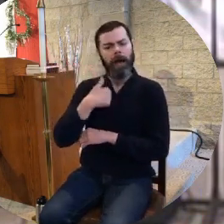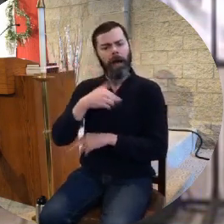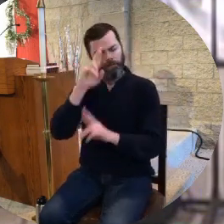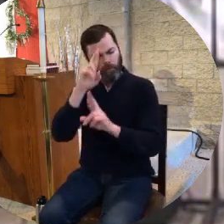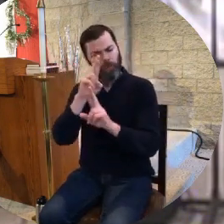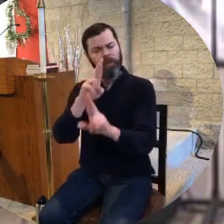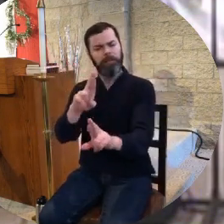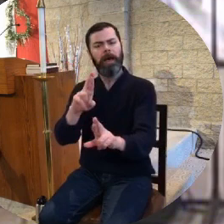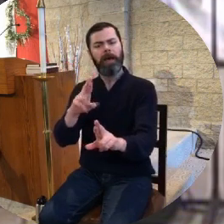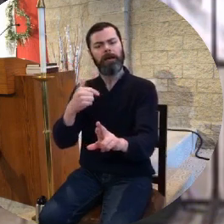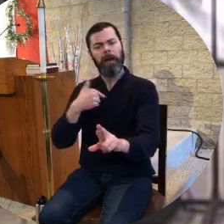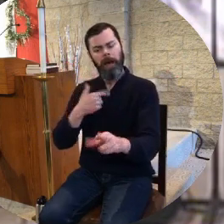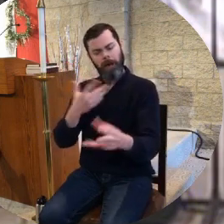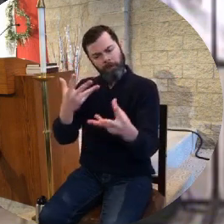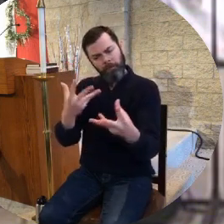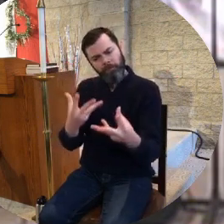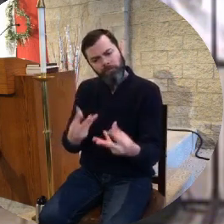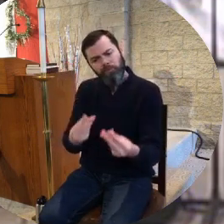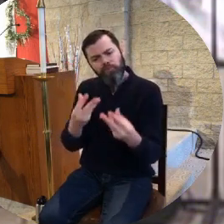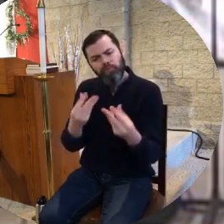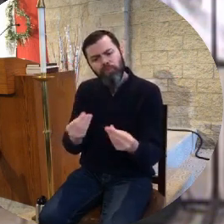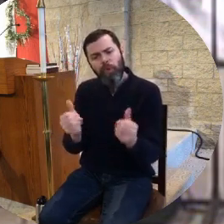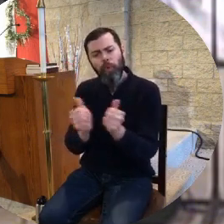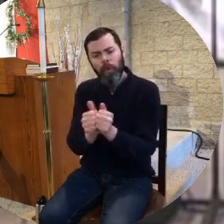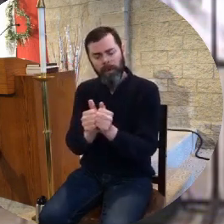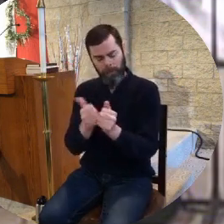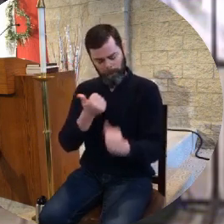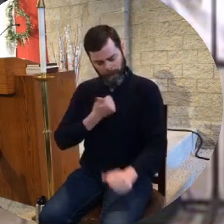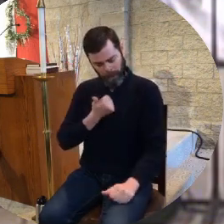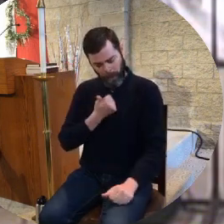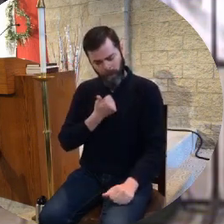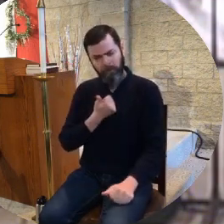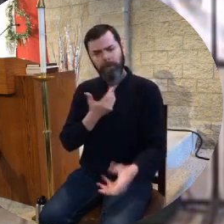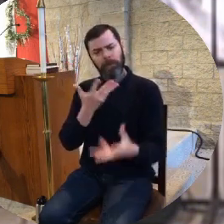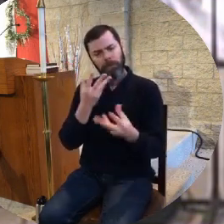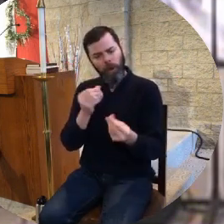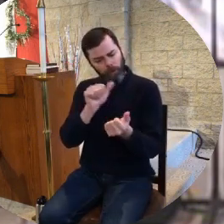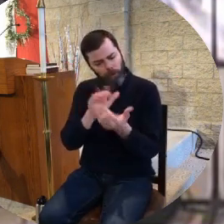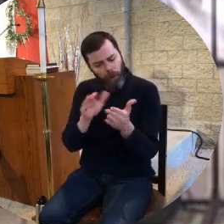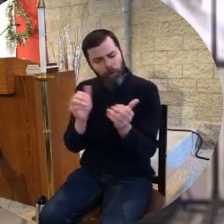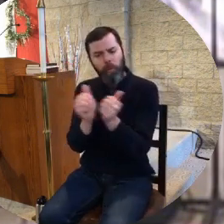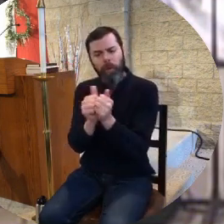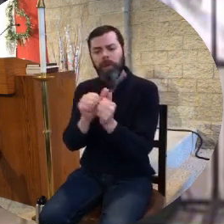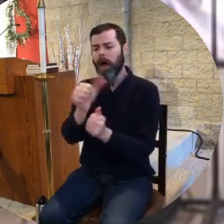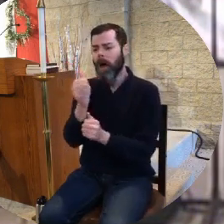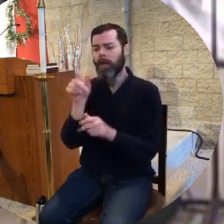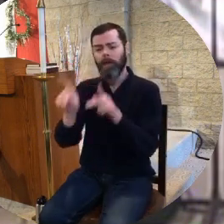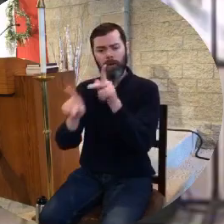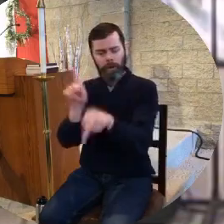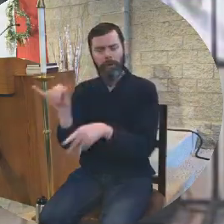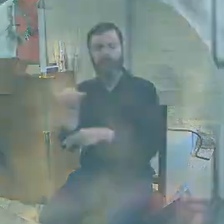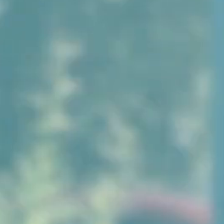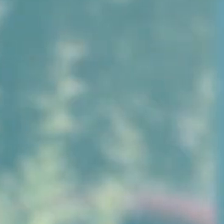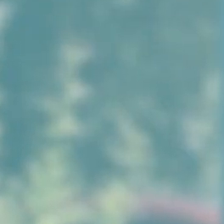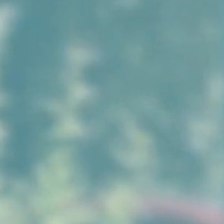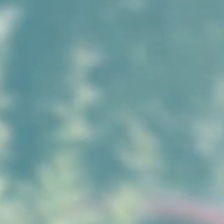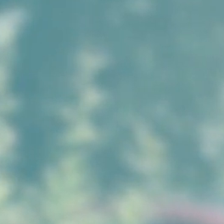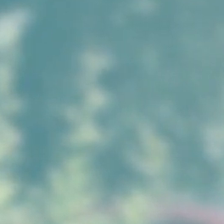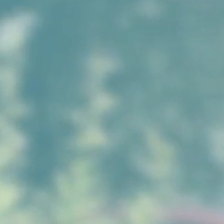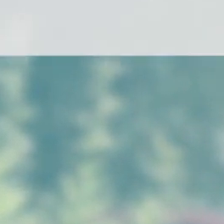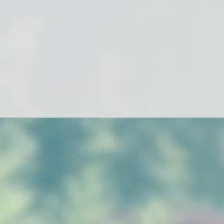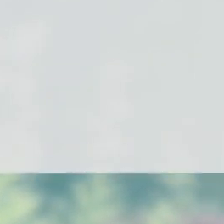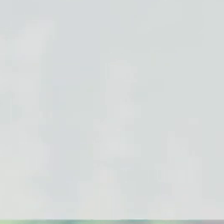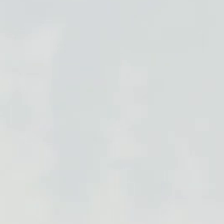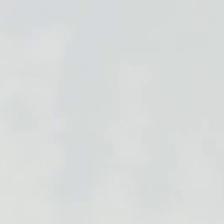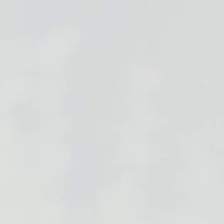gentle with myself and others. Now let's affirm together our core values found in your order of service. Together, we